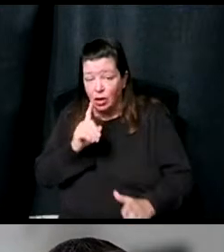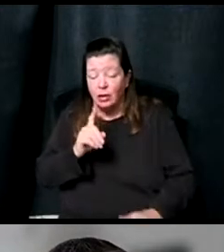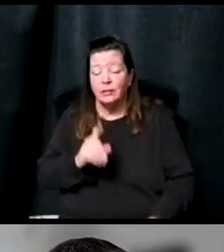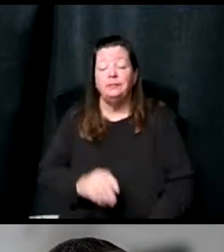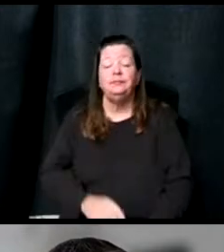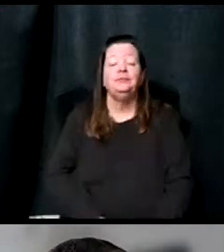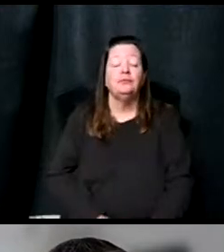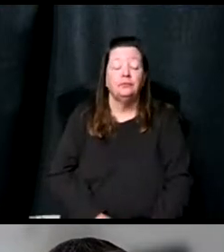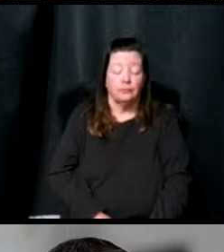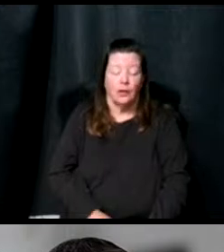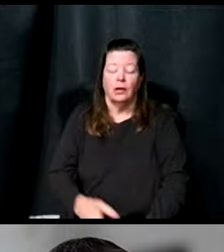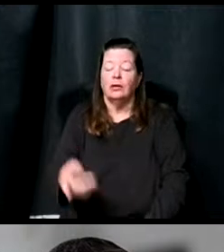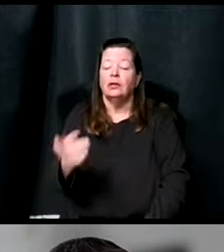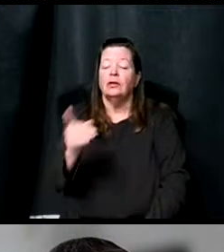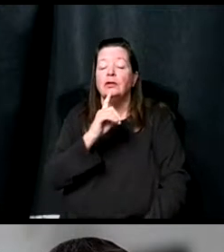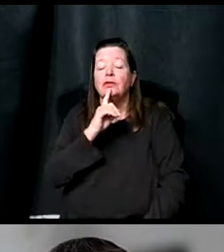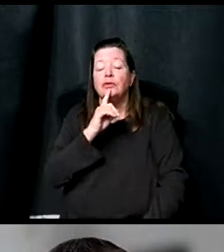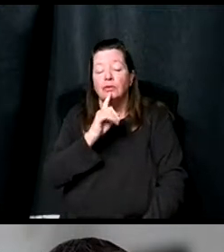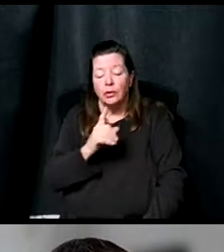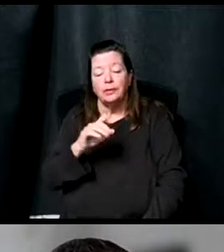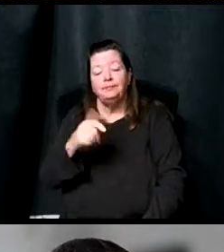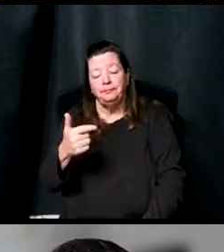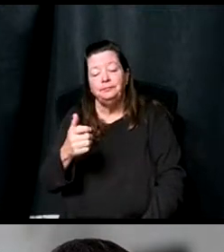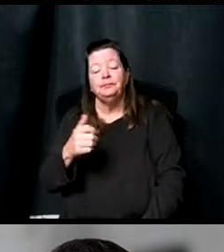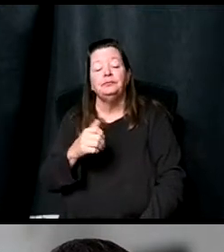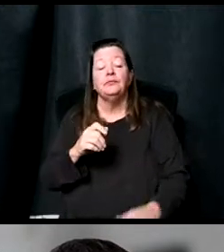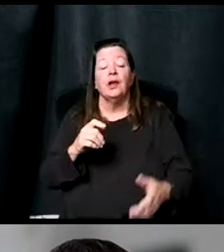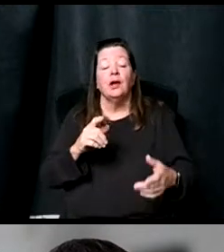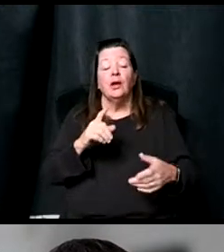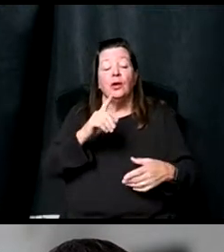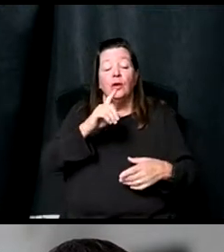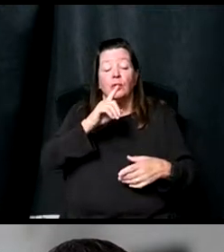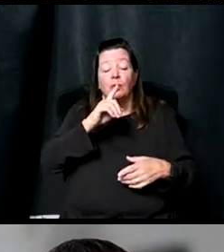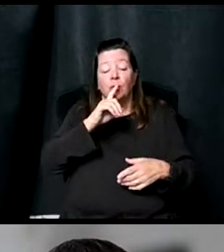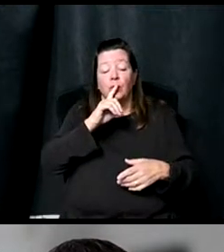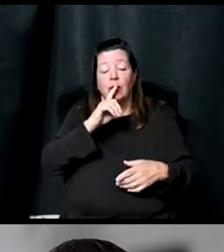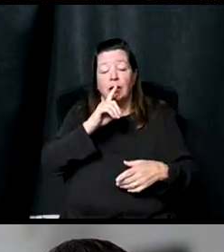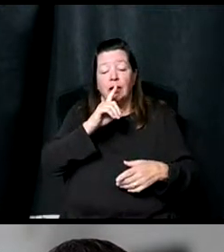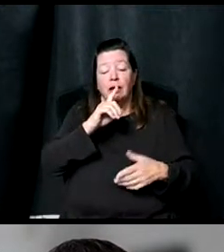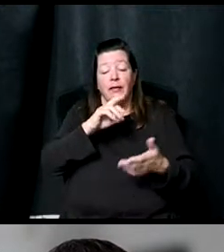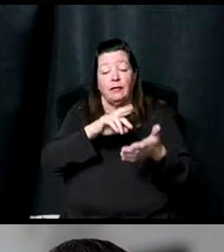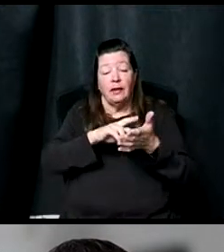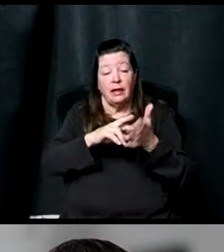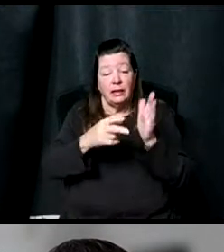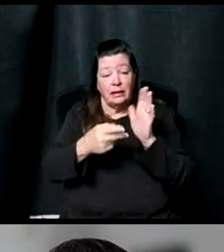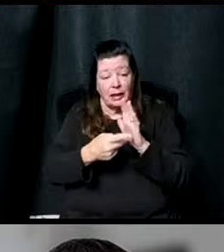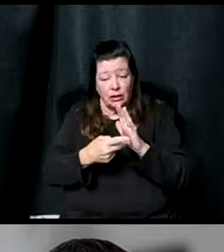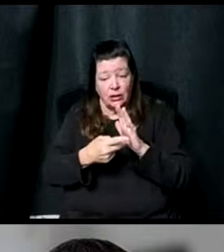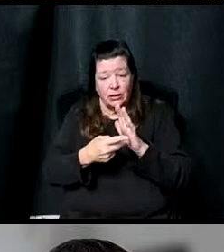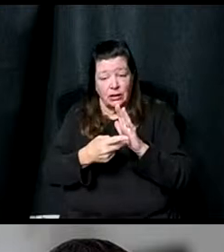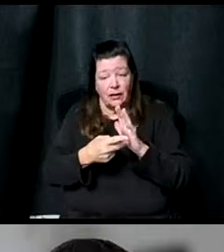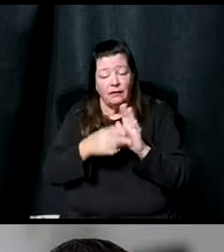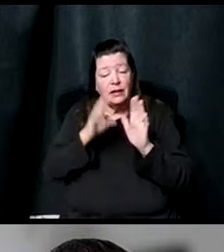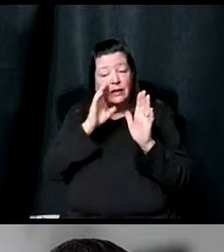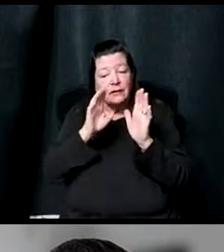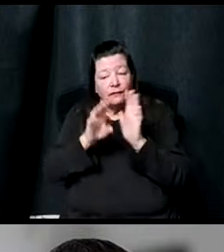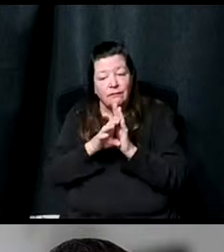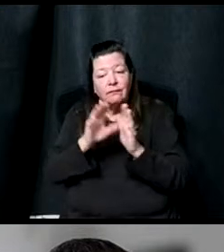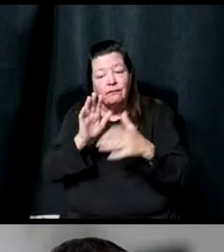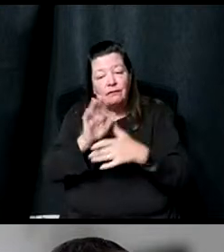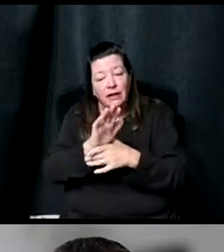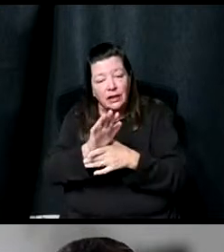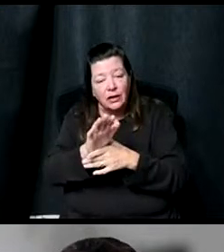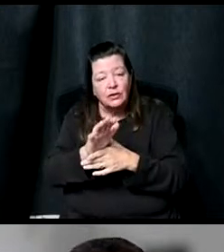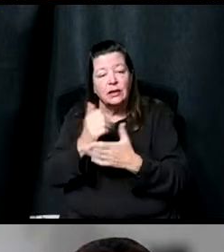Yeah, sure. So again, the intention of these videos is to help our